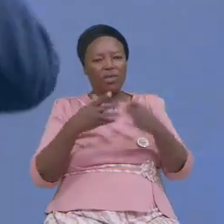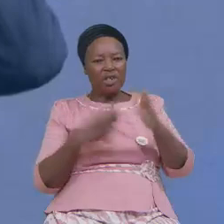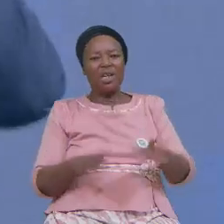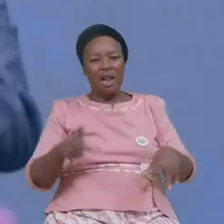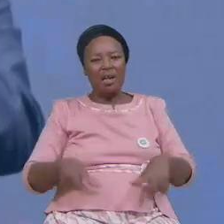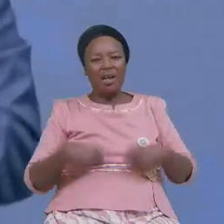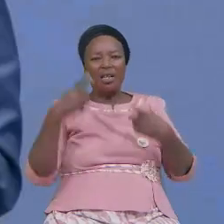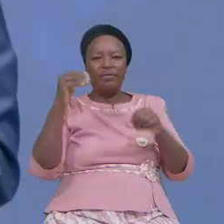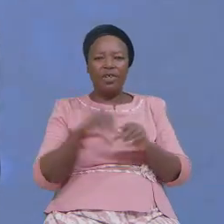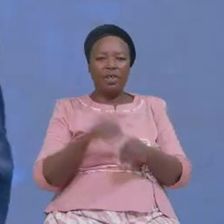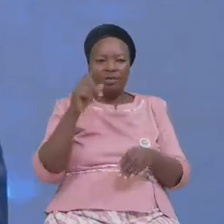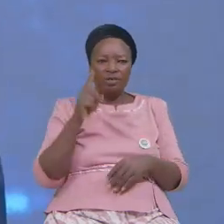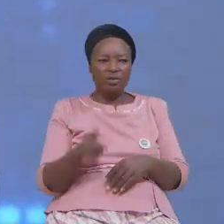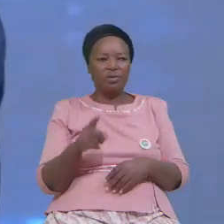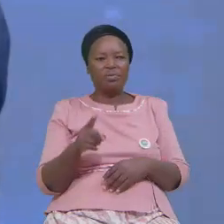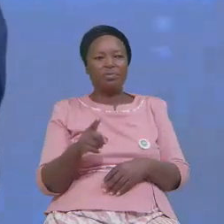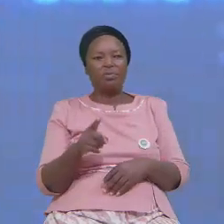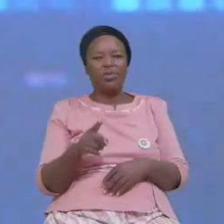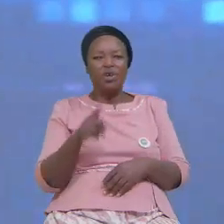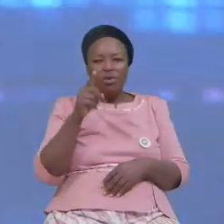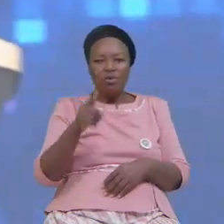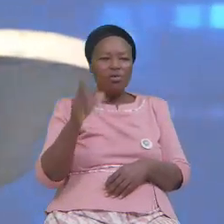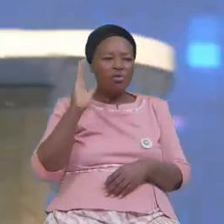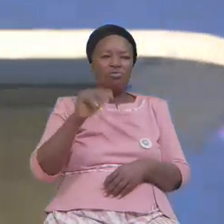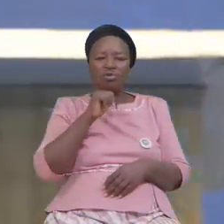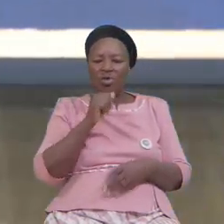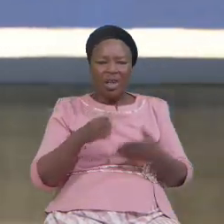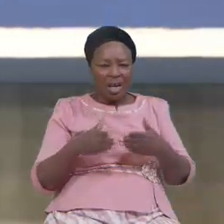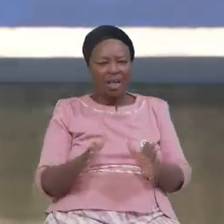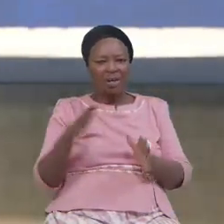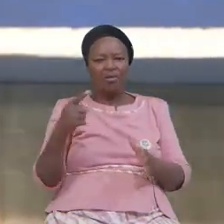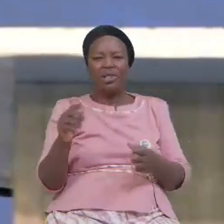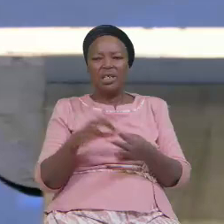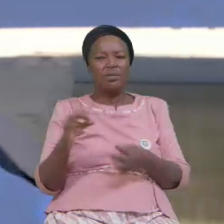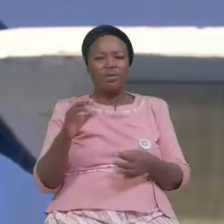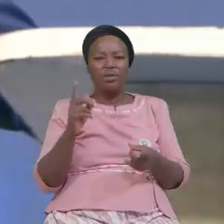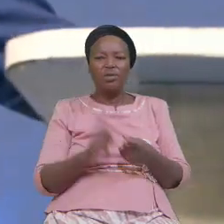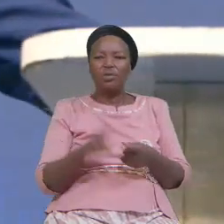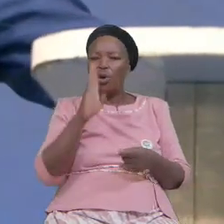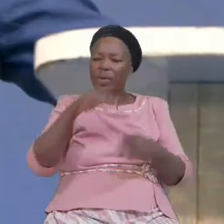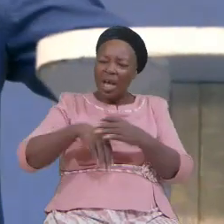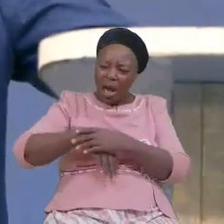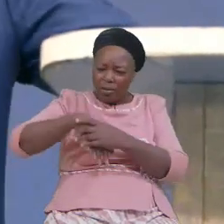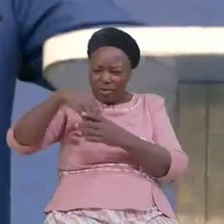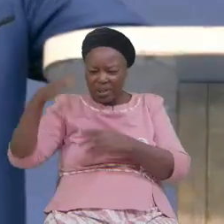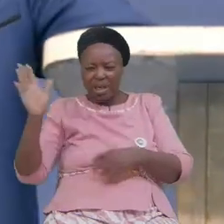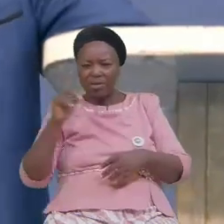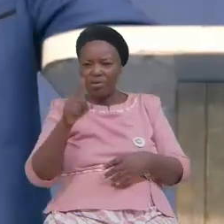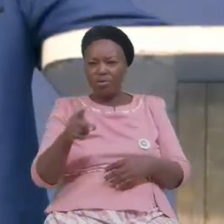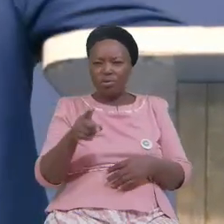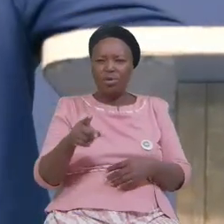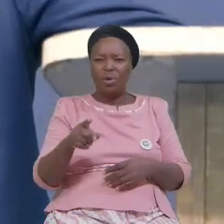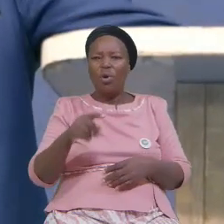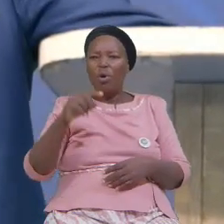in you, you should not allow the spirit to be outside you, only knocking